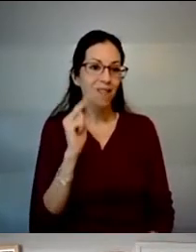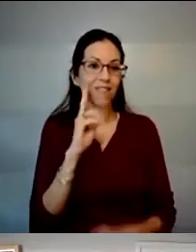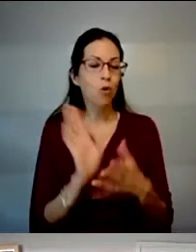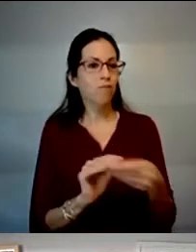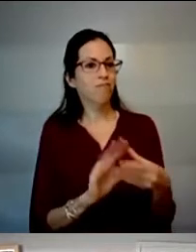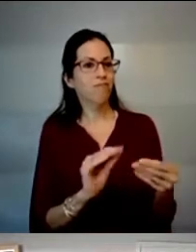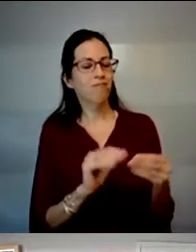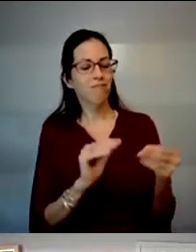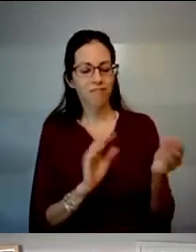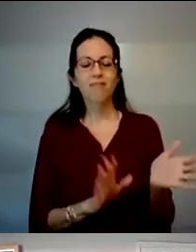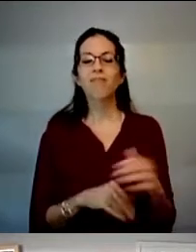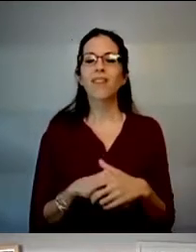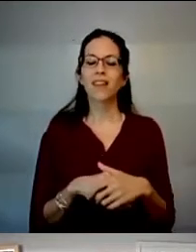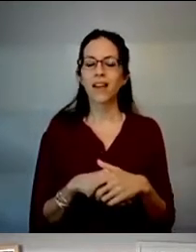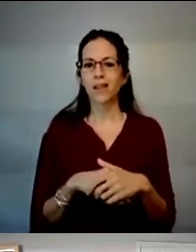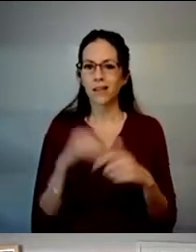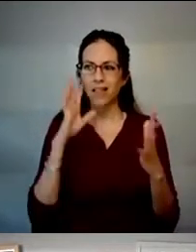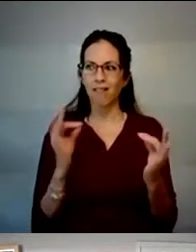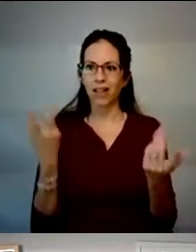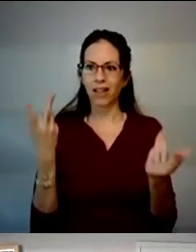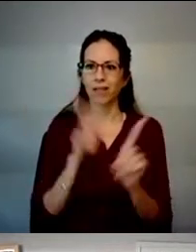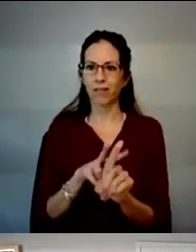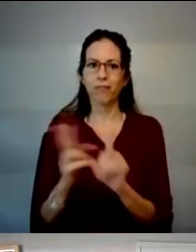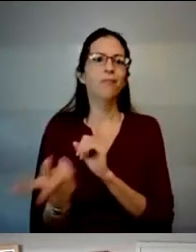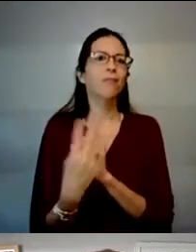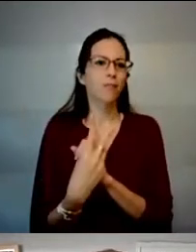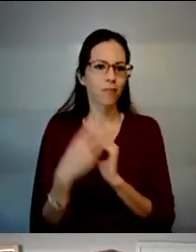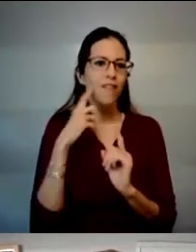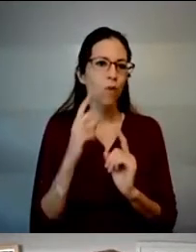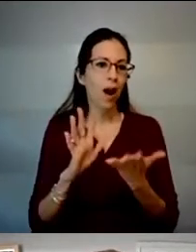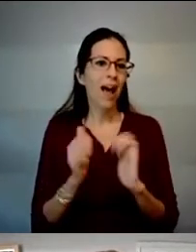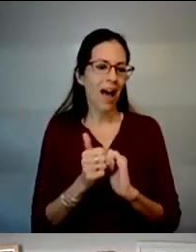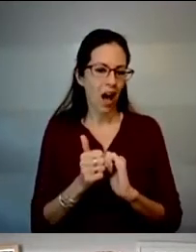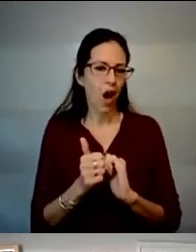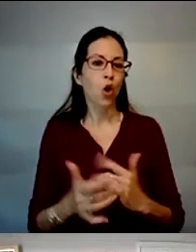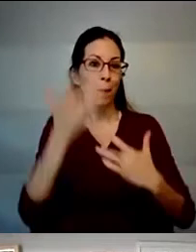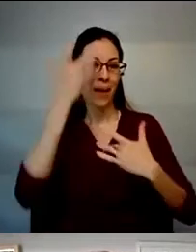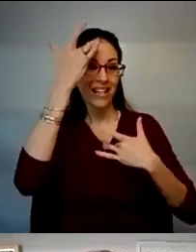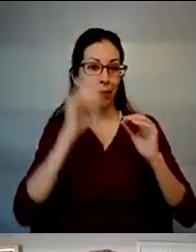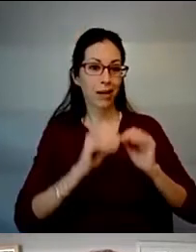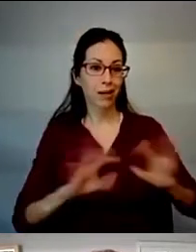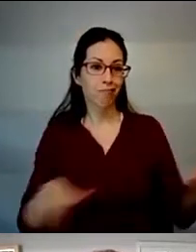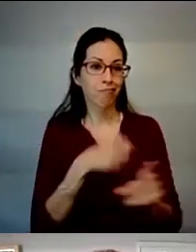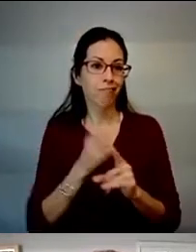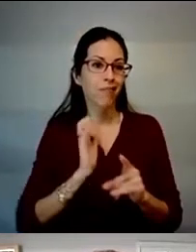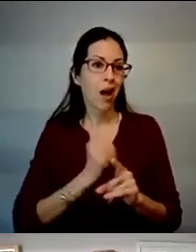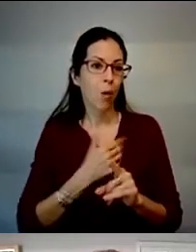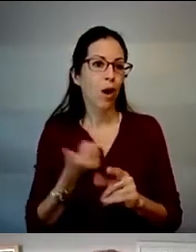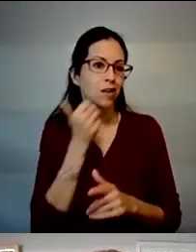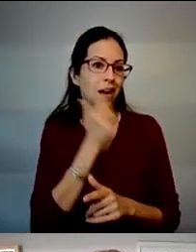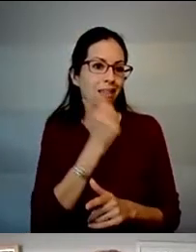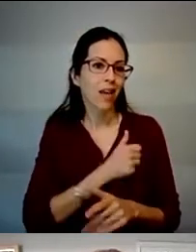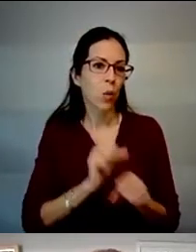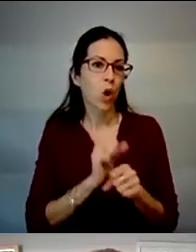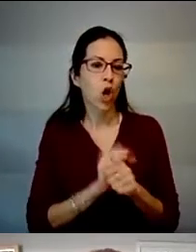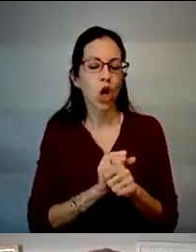certainly, you know, there's kind of two sides of it as far as how the pandemic affected sort of our day-to-day, you know, activities as far as communicating